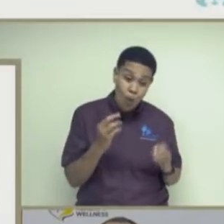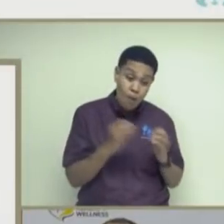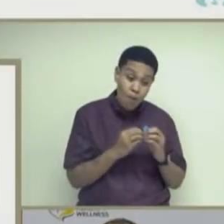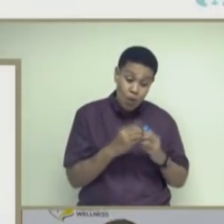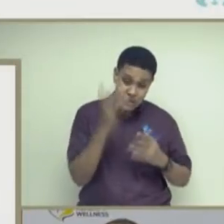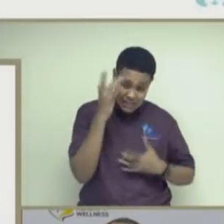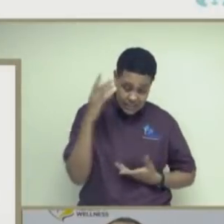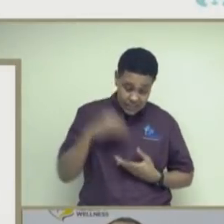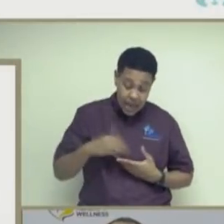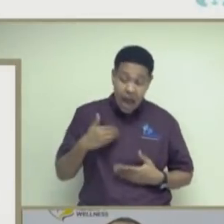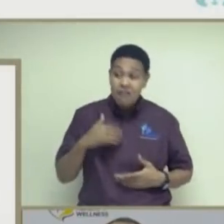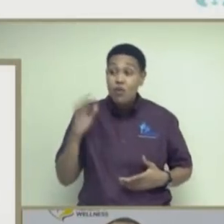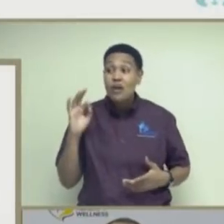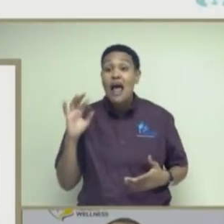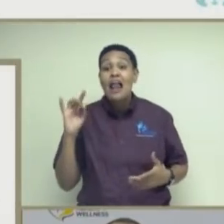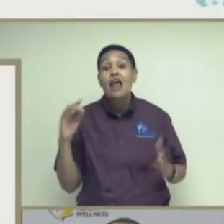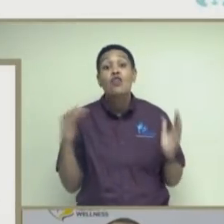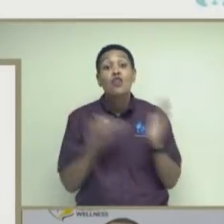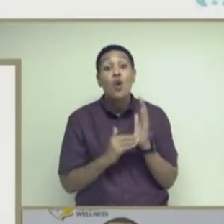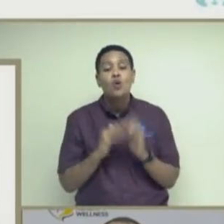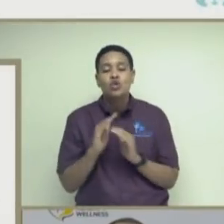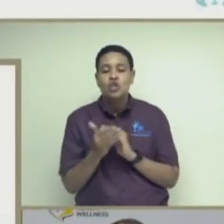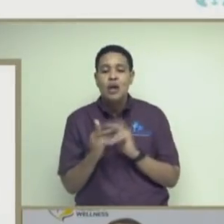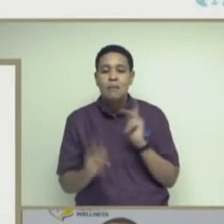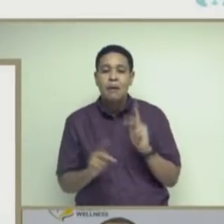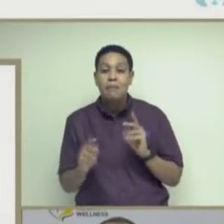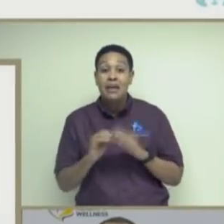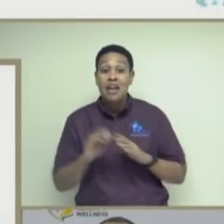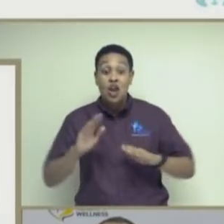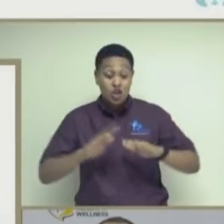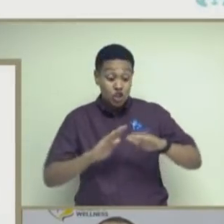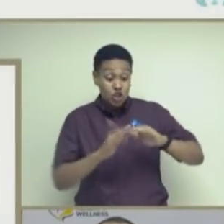So 98,000 Jamaicans in all